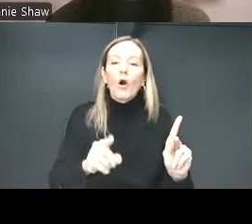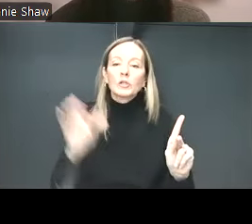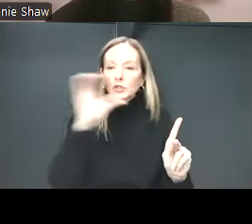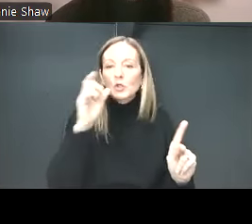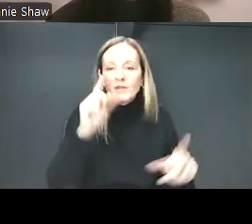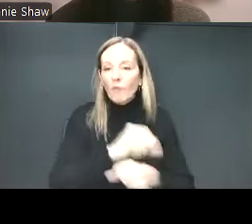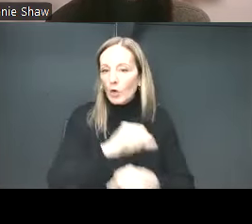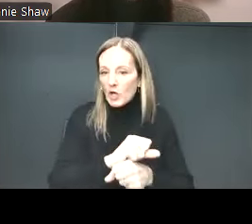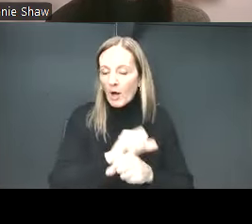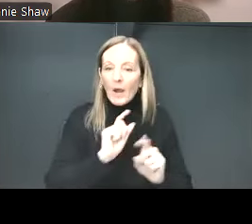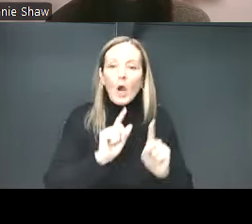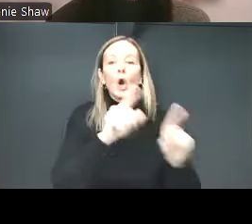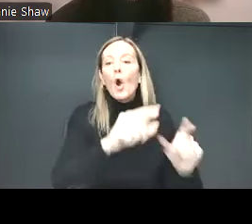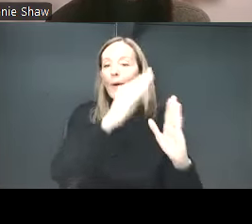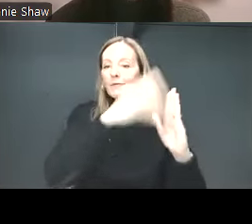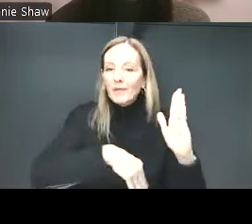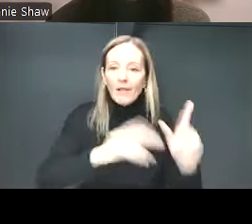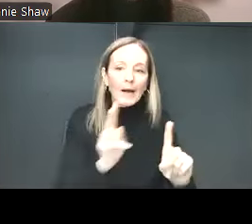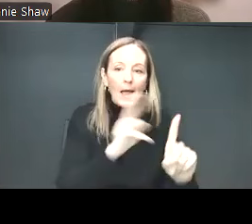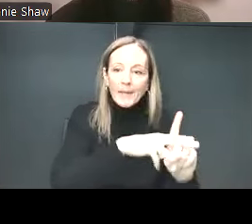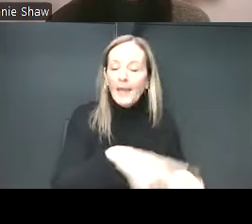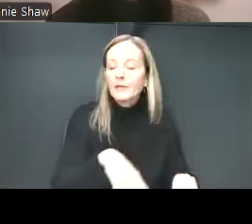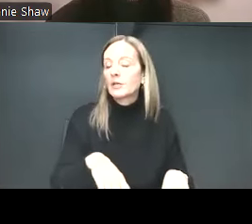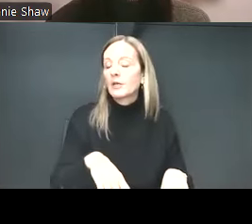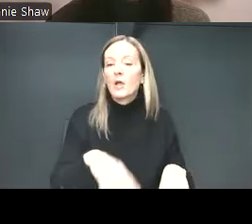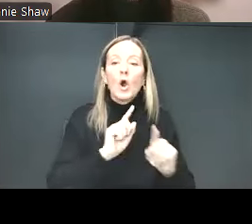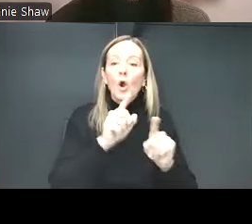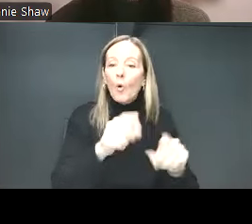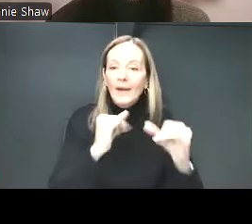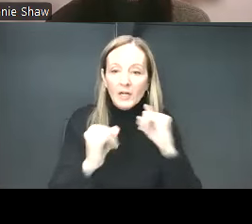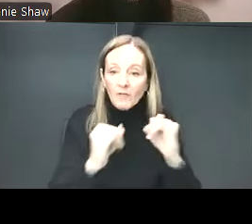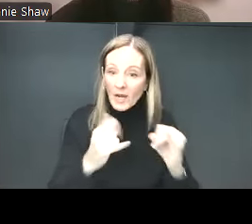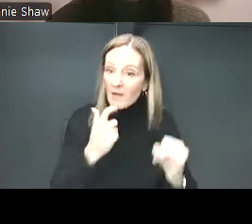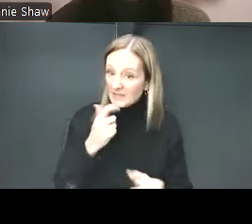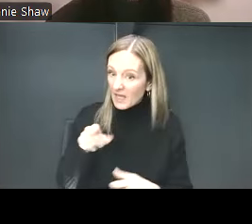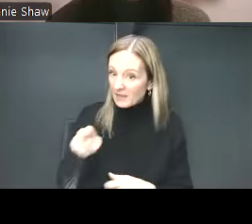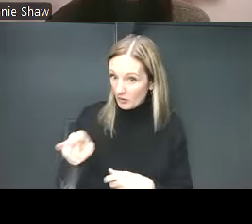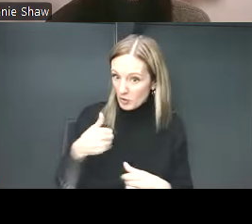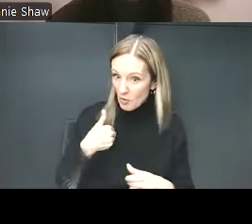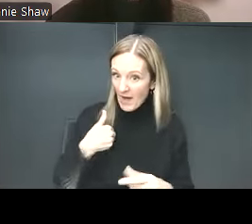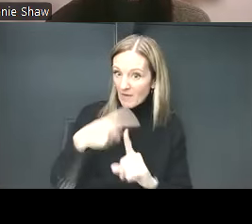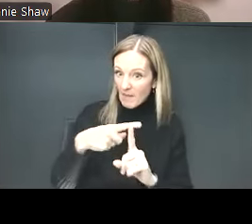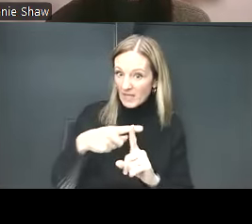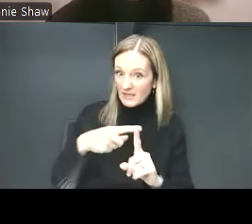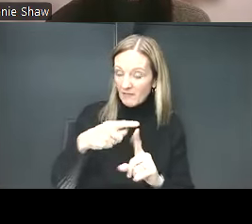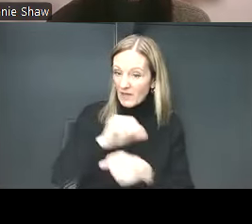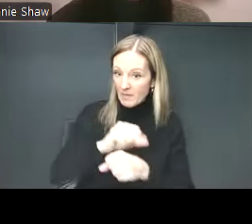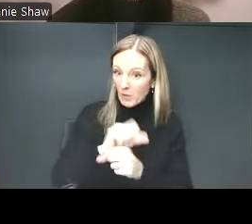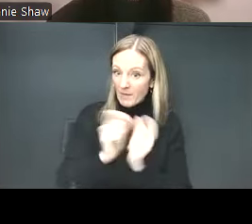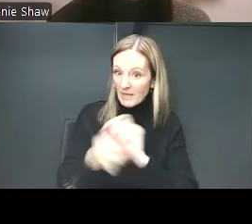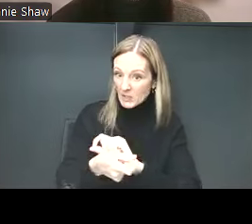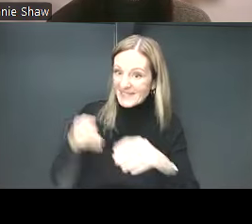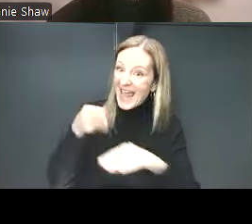going on job interviews, and we asked them if they experienced a positive employment change following KF Stride. And we found